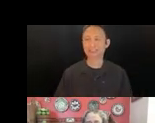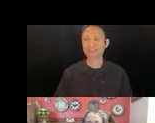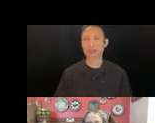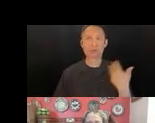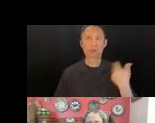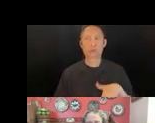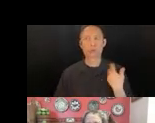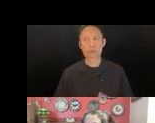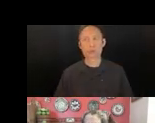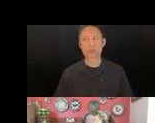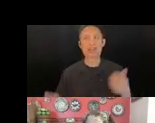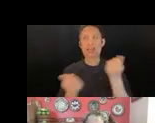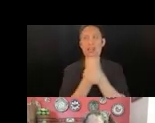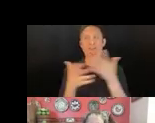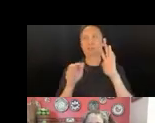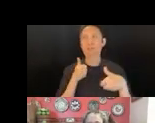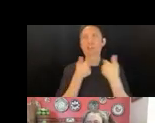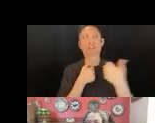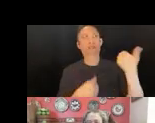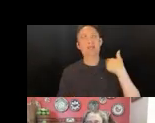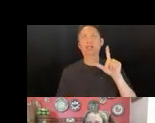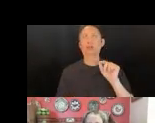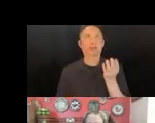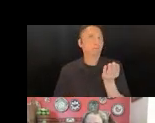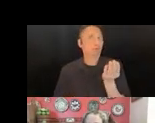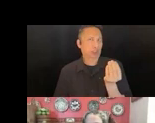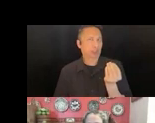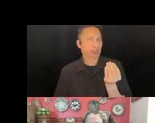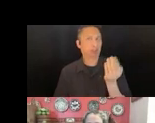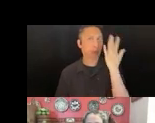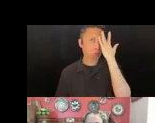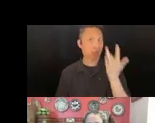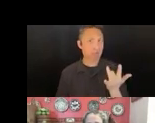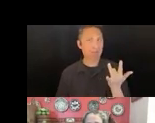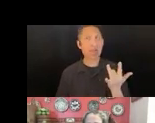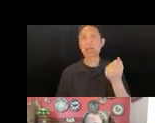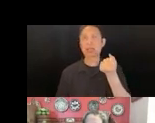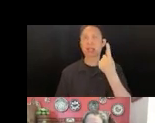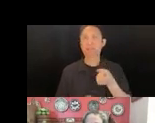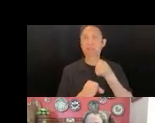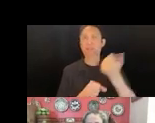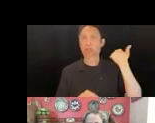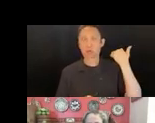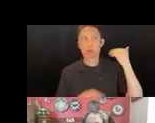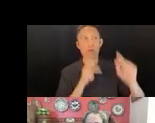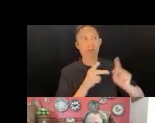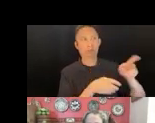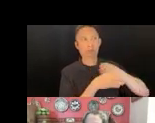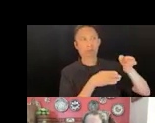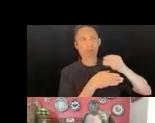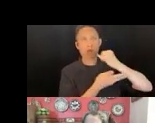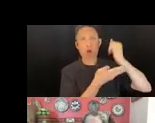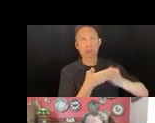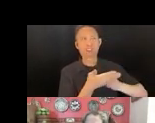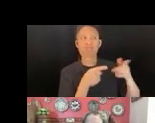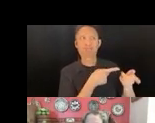challenge because this was 2014. A lot of people in the art industry did not think that Instagram was